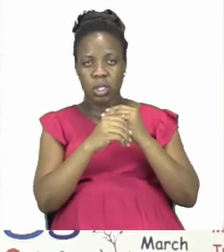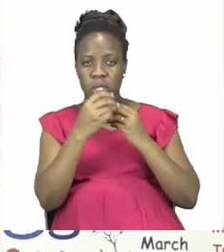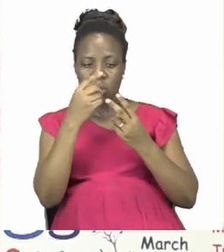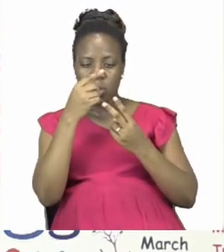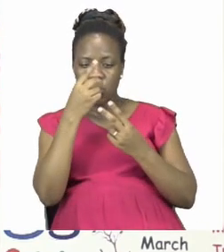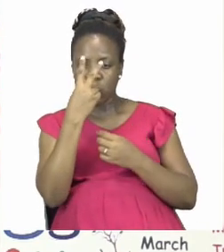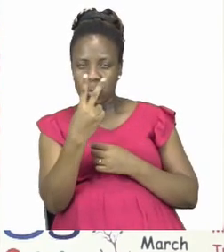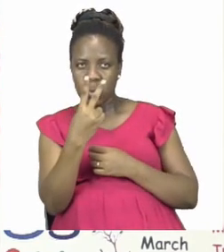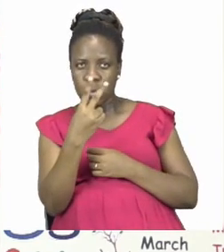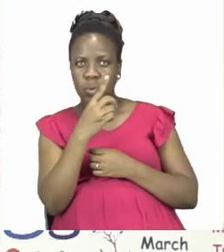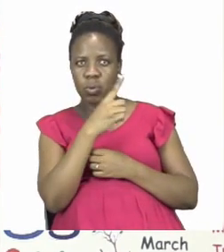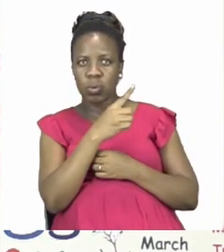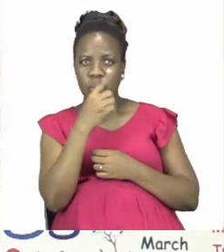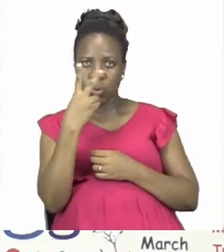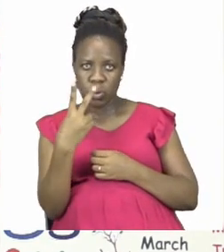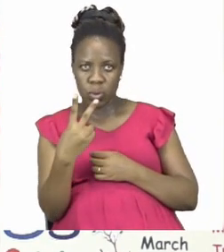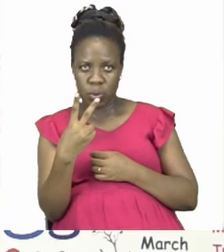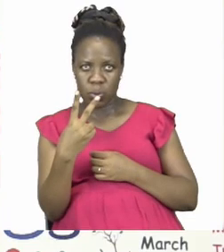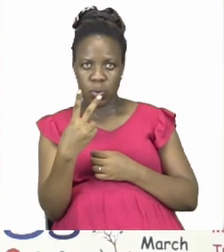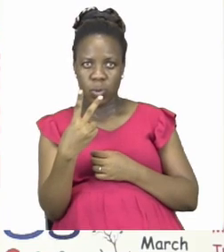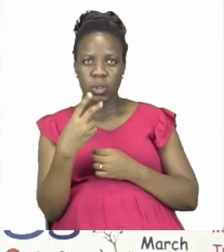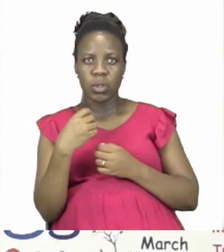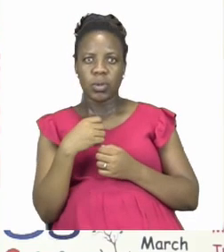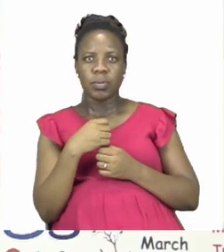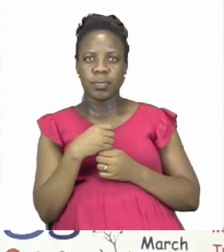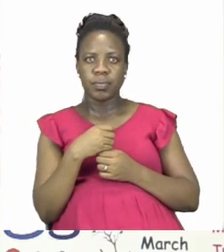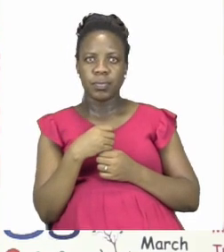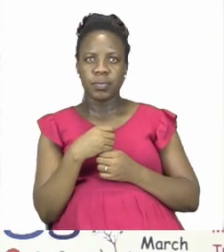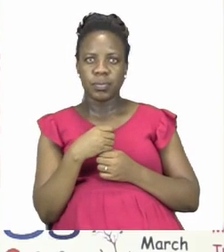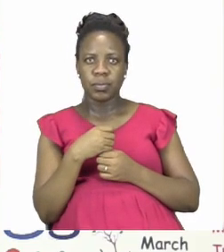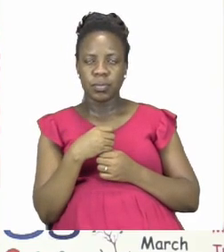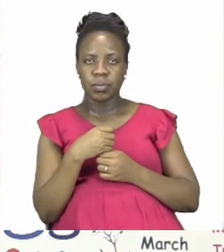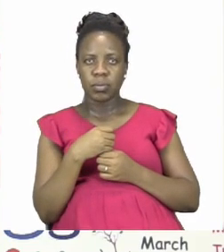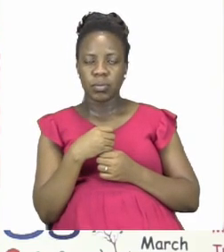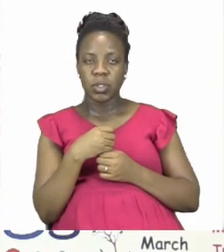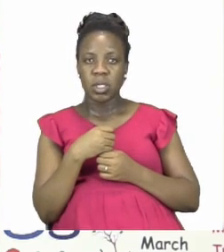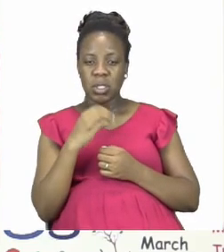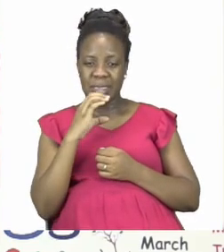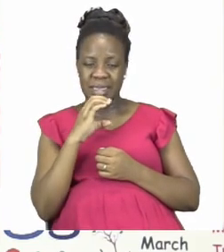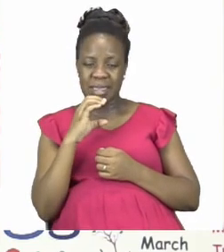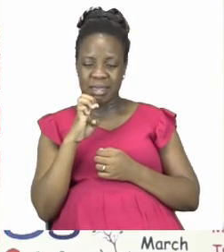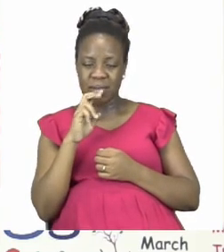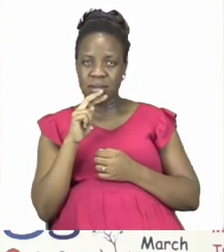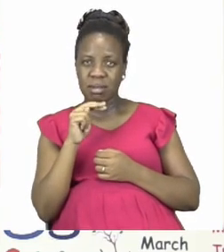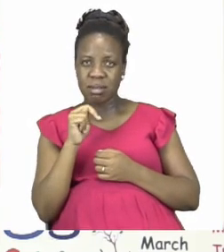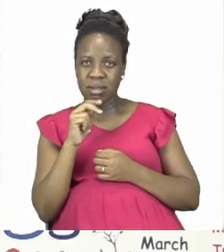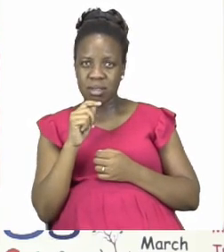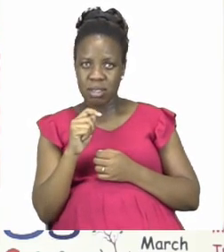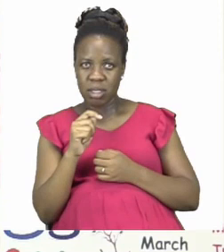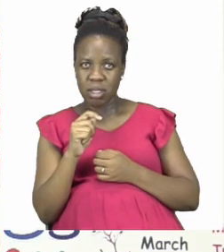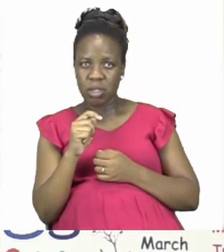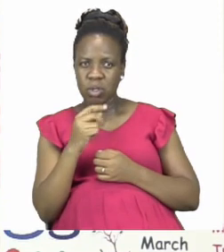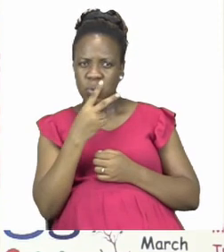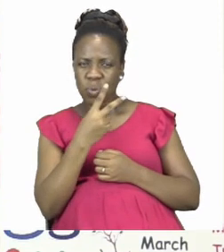So we now have our $12. And then we have to add up our cents to see if we have